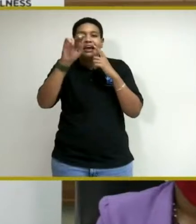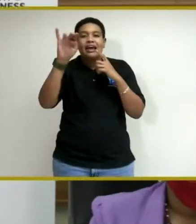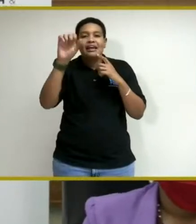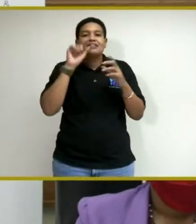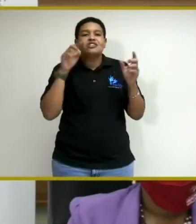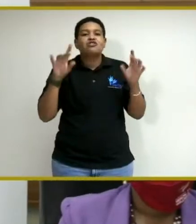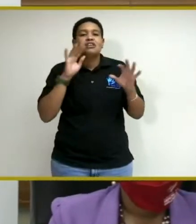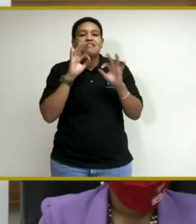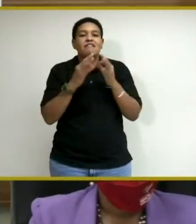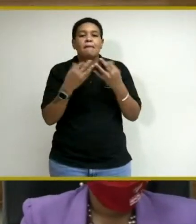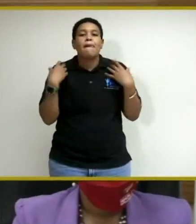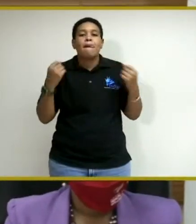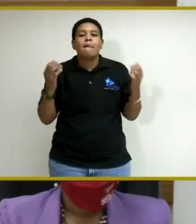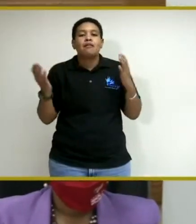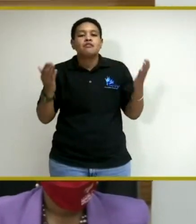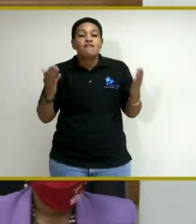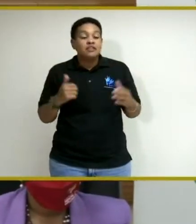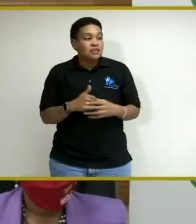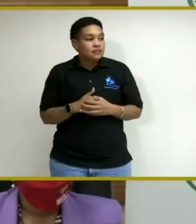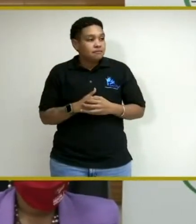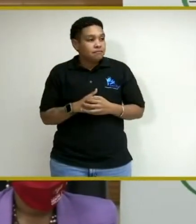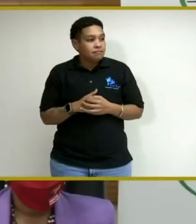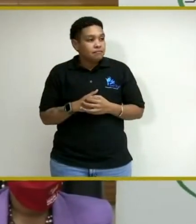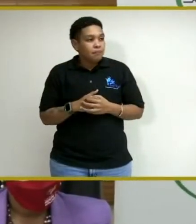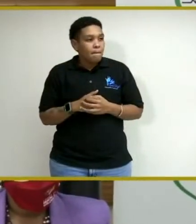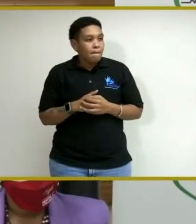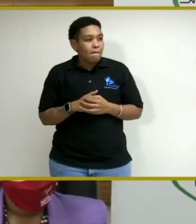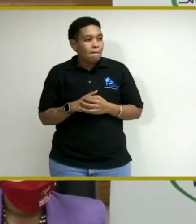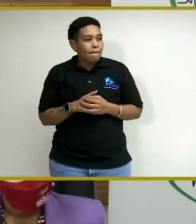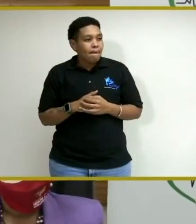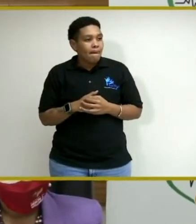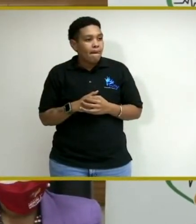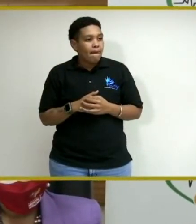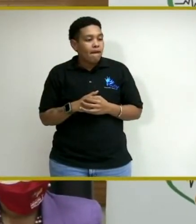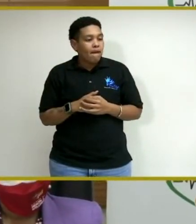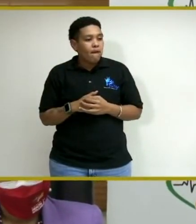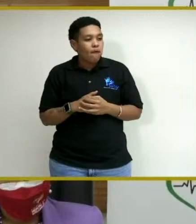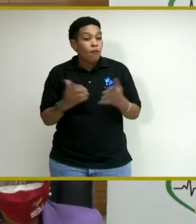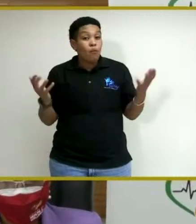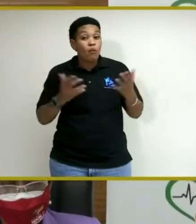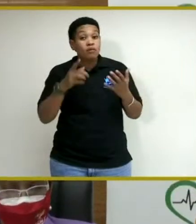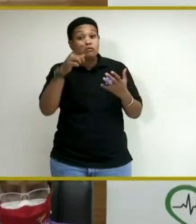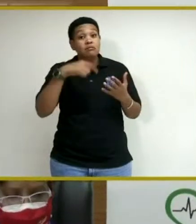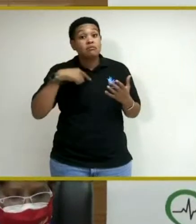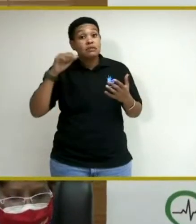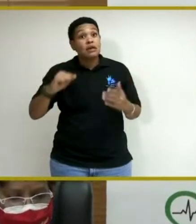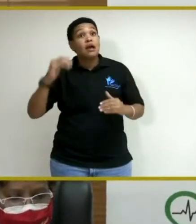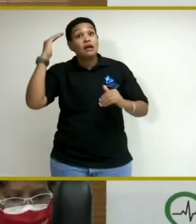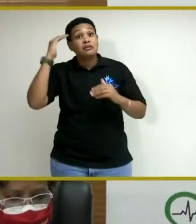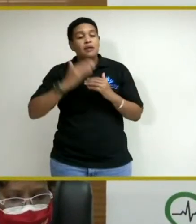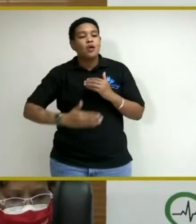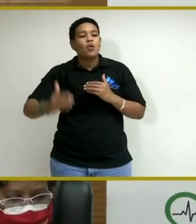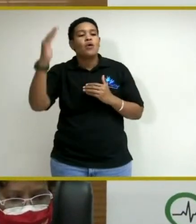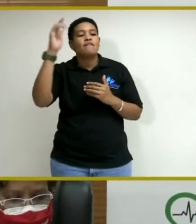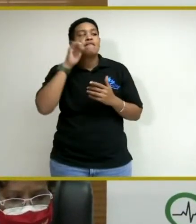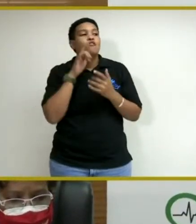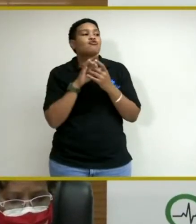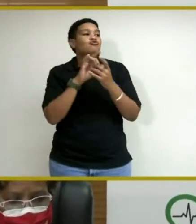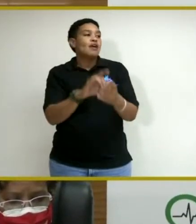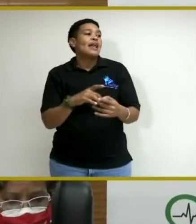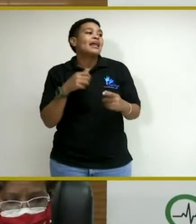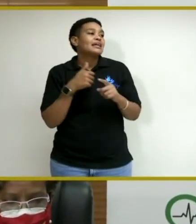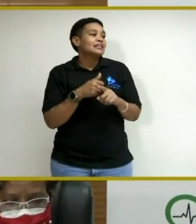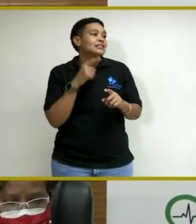Health Services, and what we can expect going forward in terms of